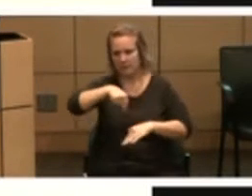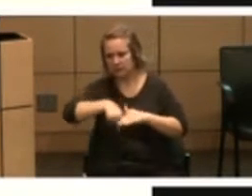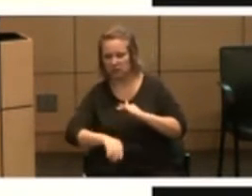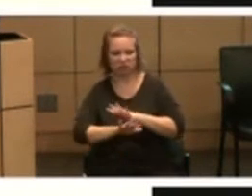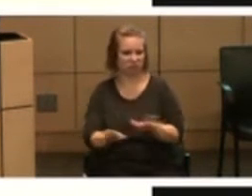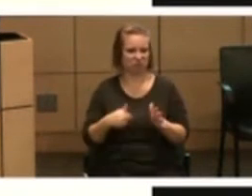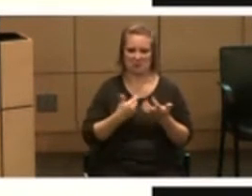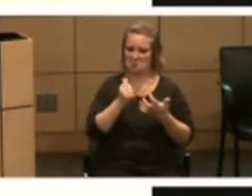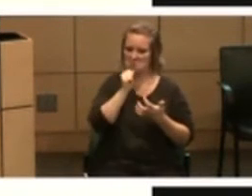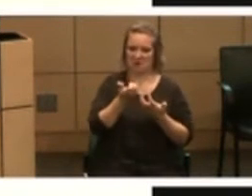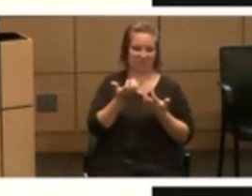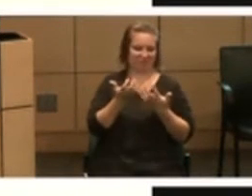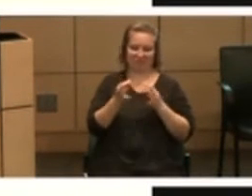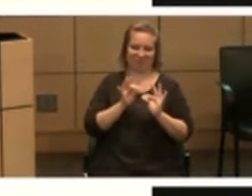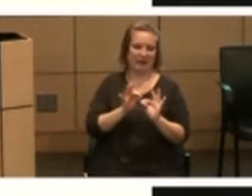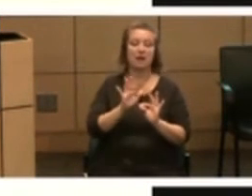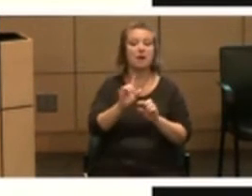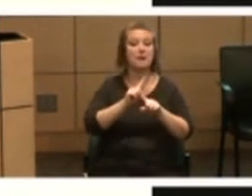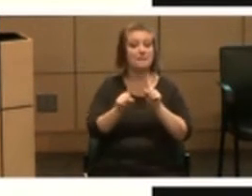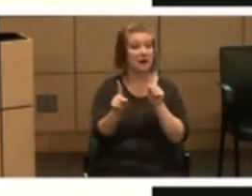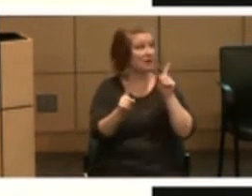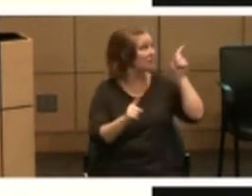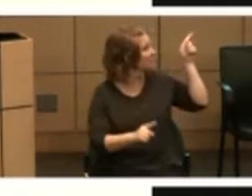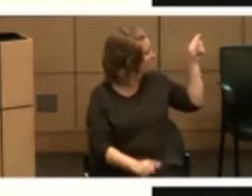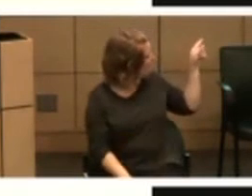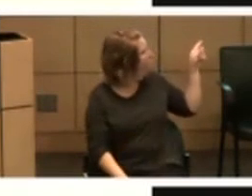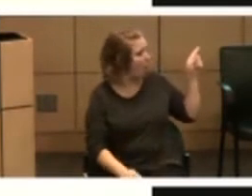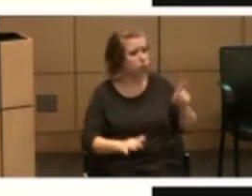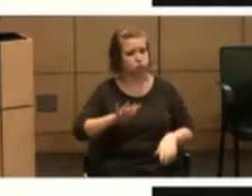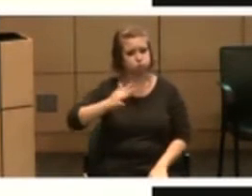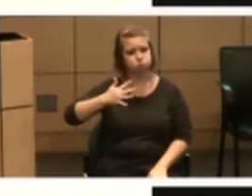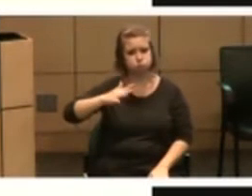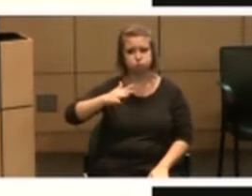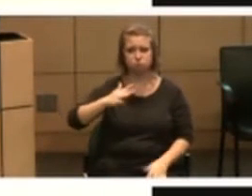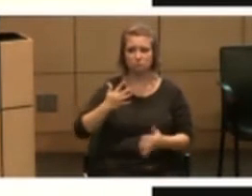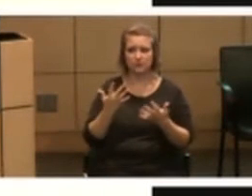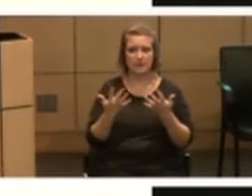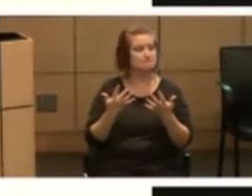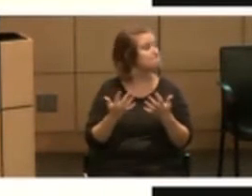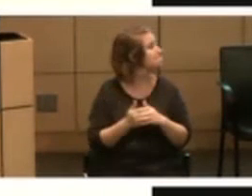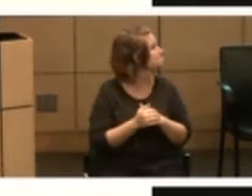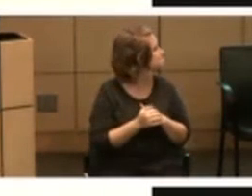wanted to show you is that you can see that this is a fairly